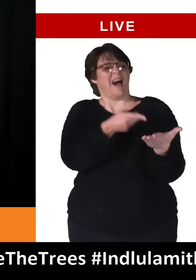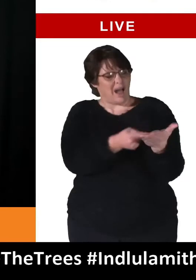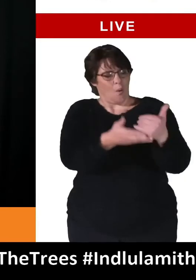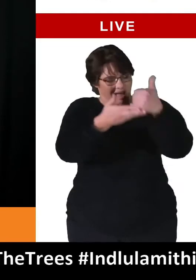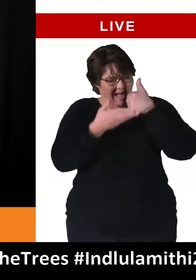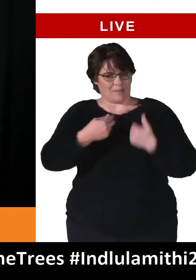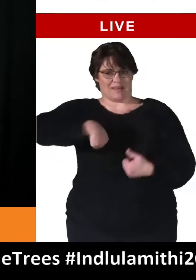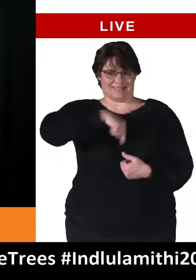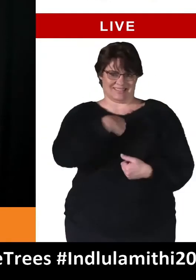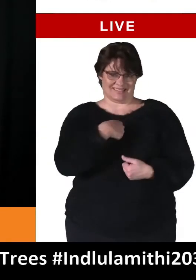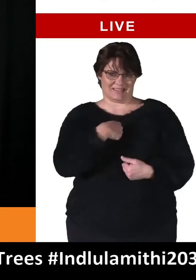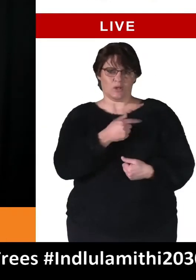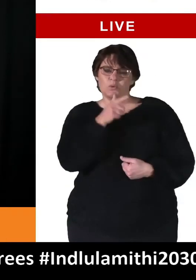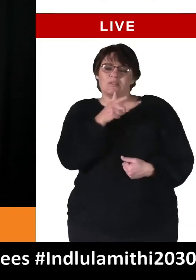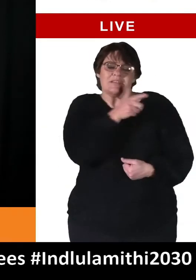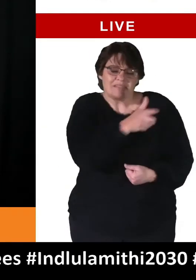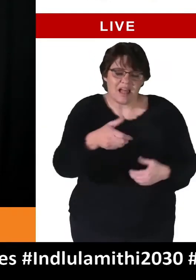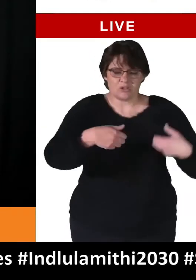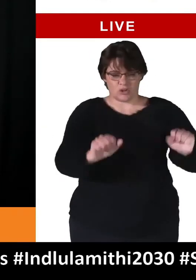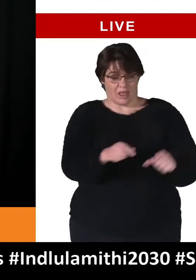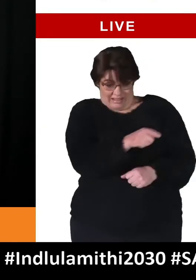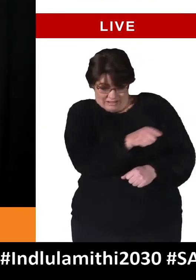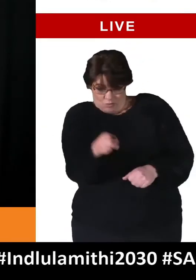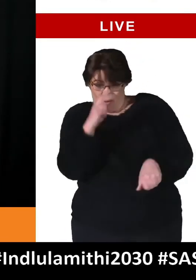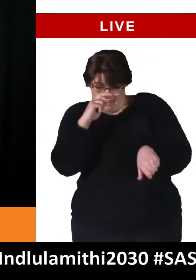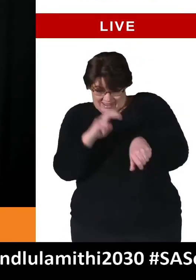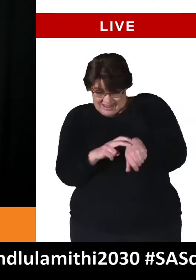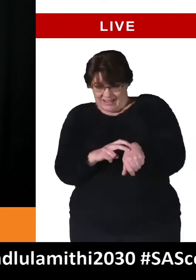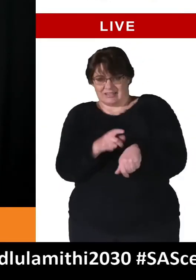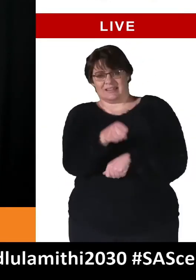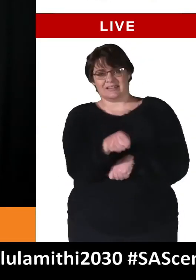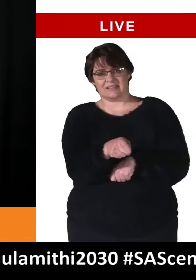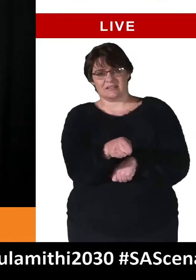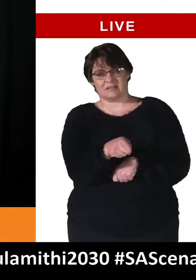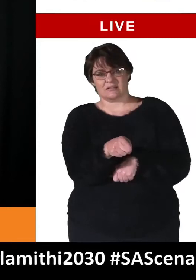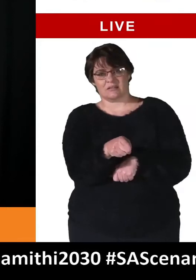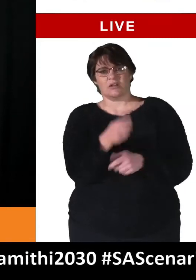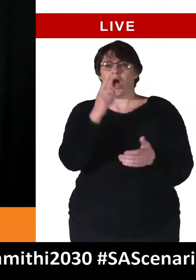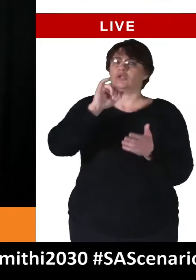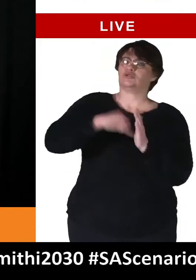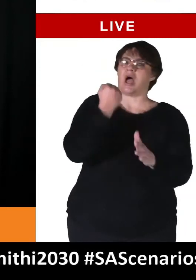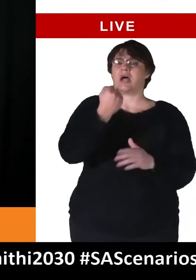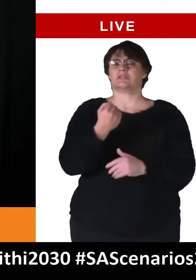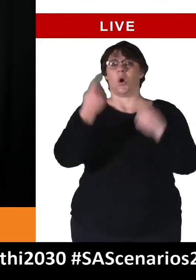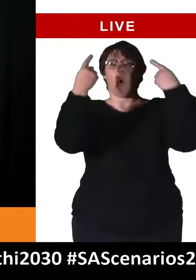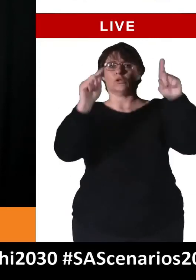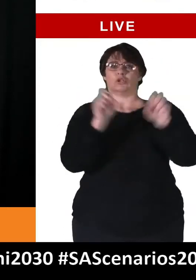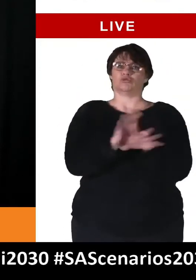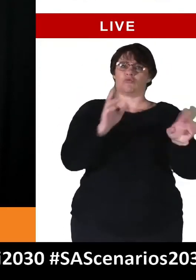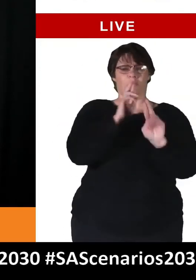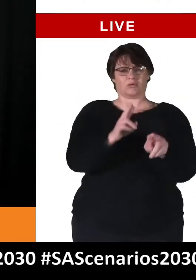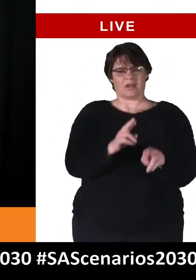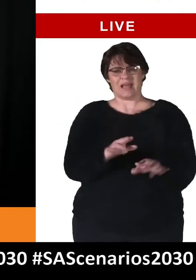helping us to say to chairpersons, this is what you look for. This is not just the Auditor General's report. This is the